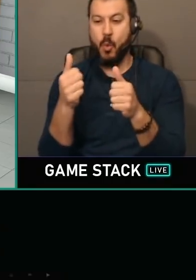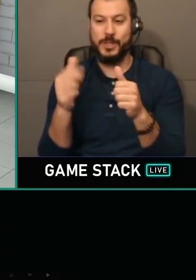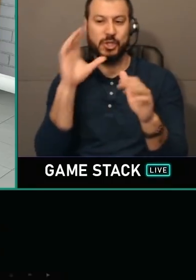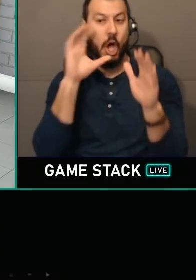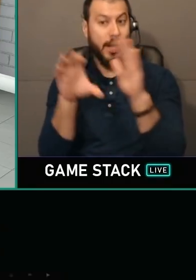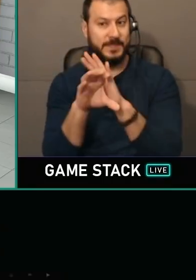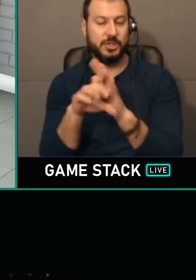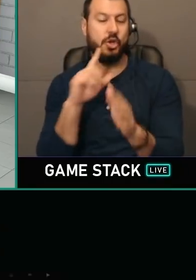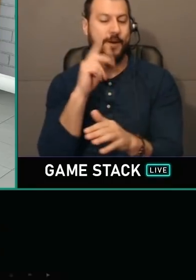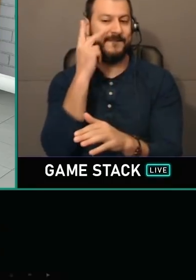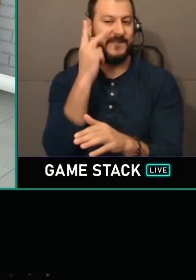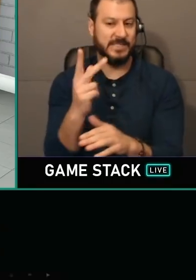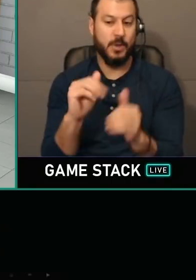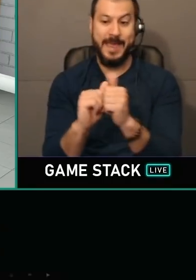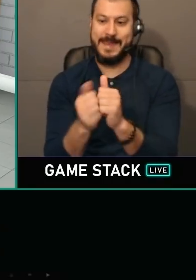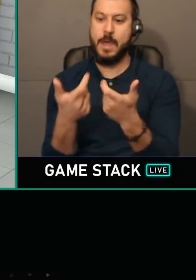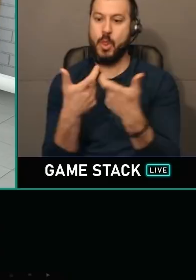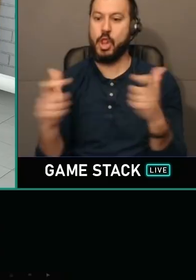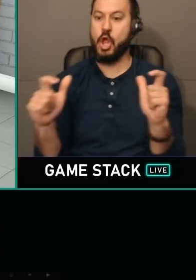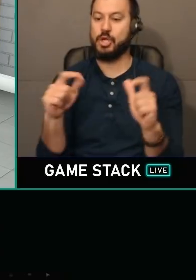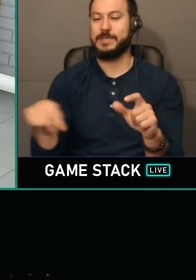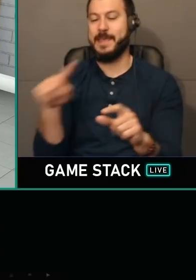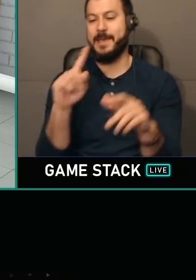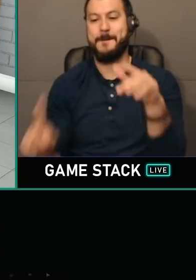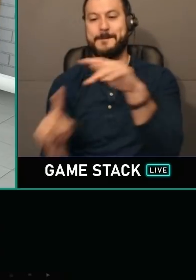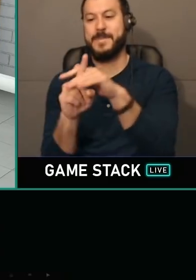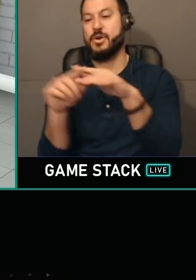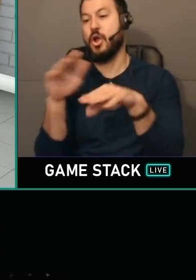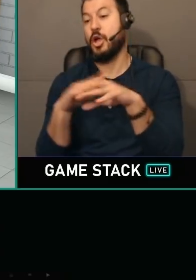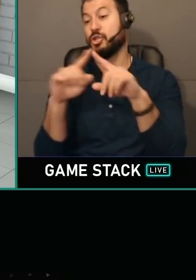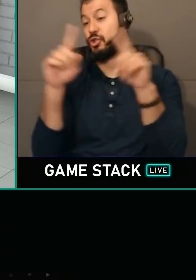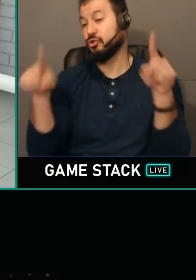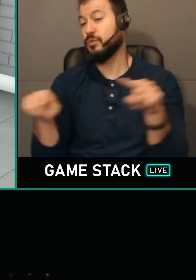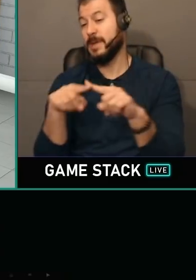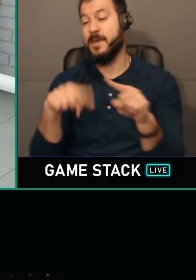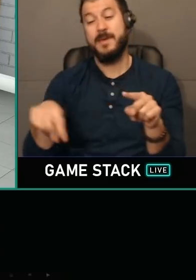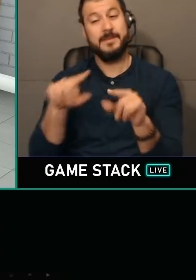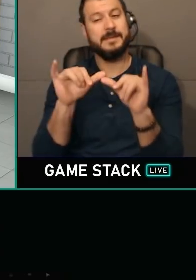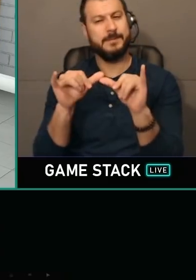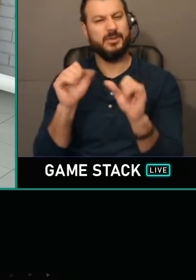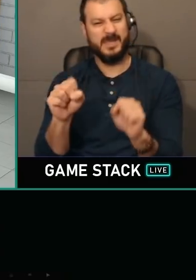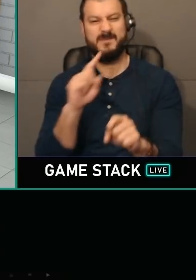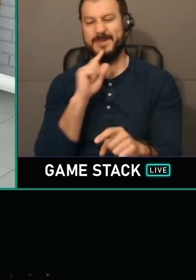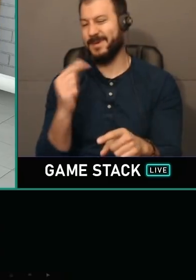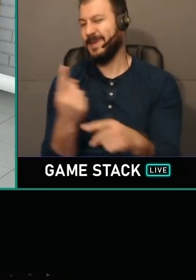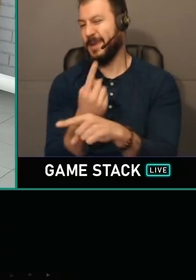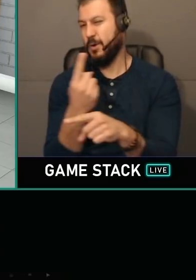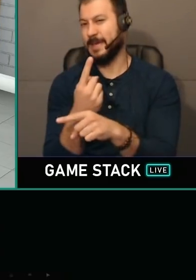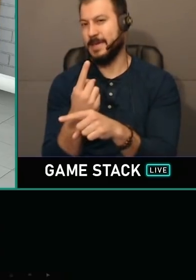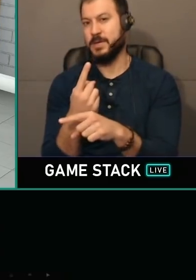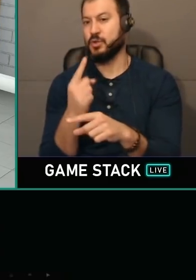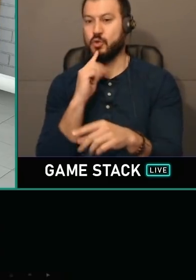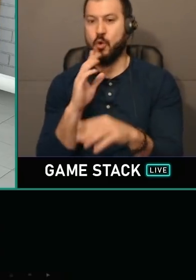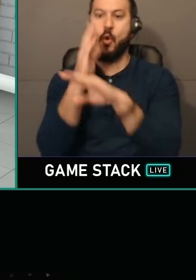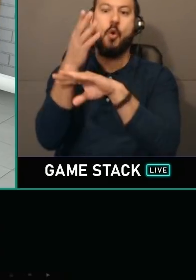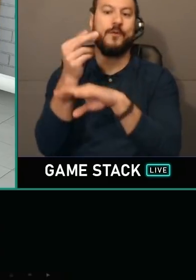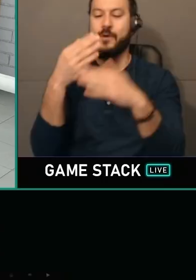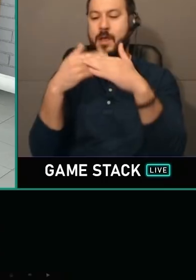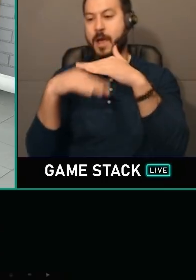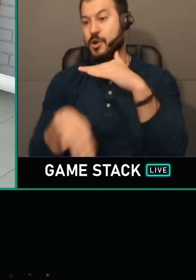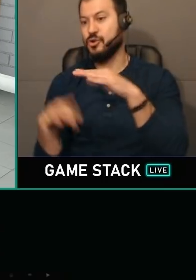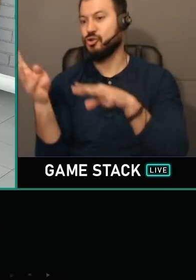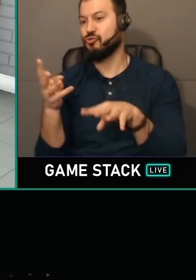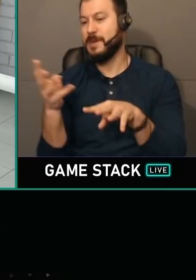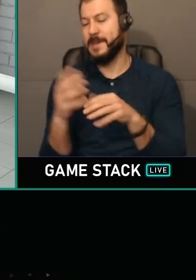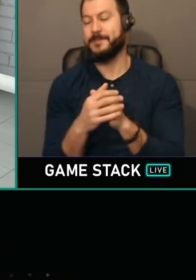visible and how large they appear on screen. These measurements can be inaccurate, leading to over or under streaming.